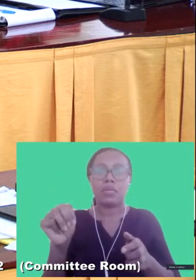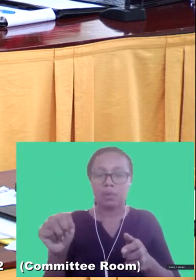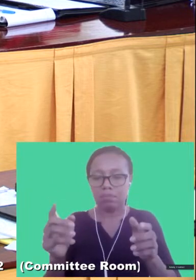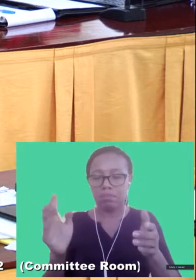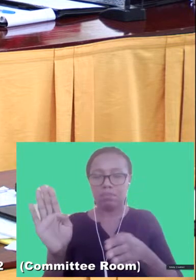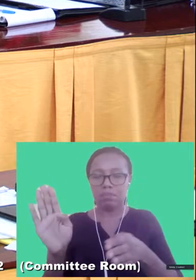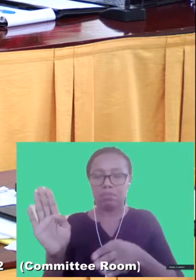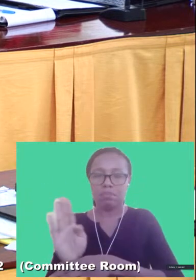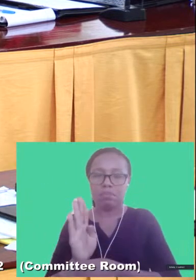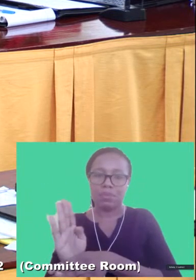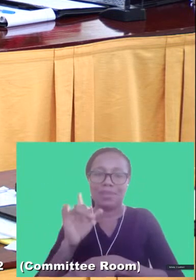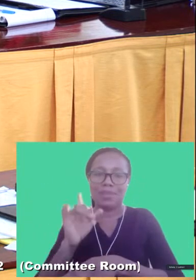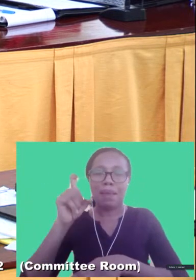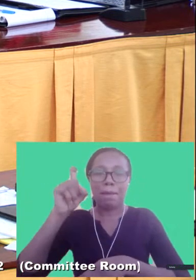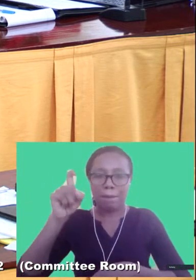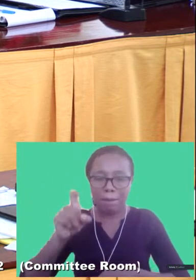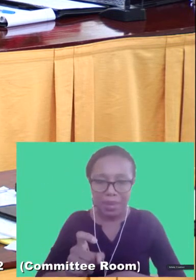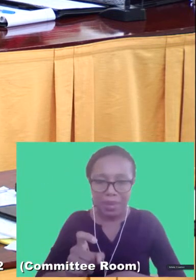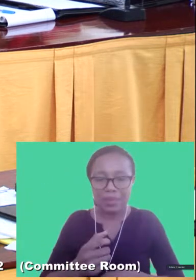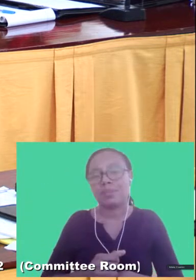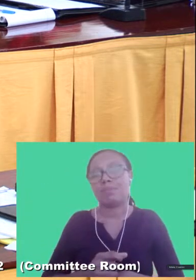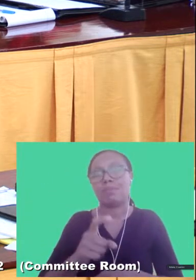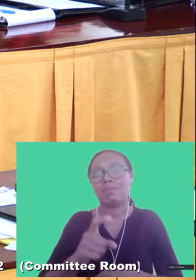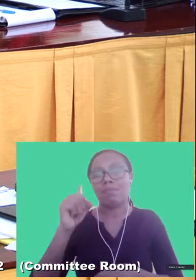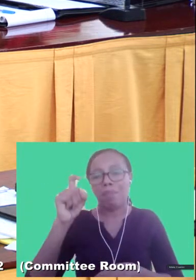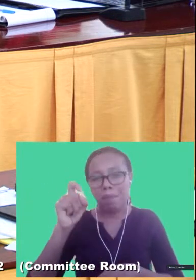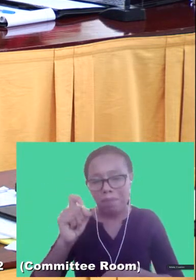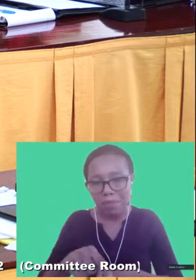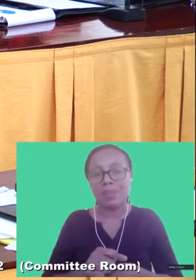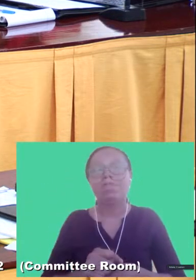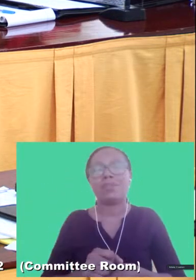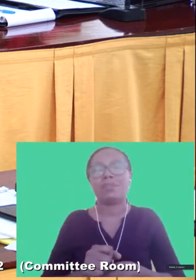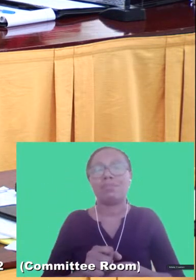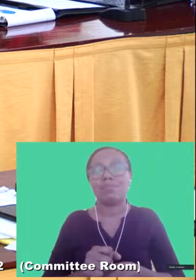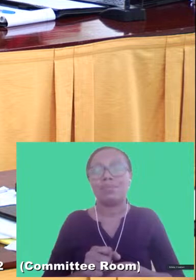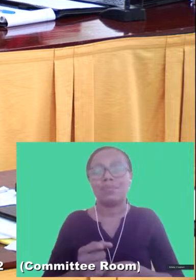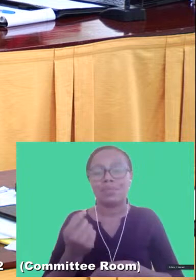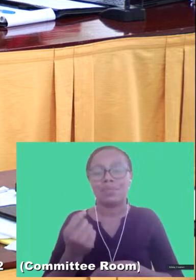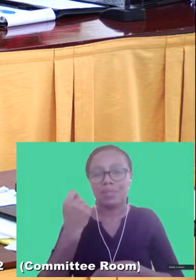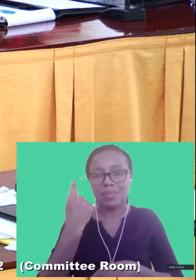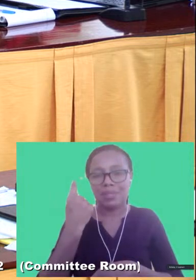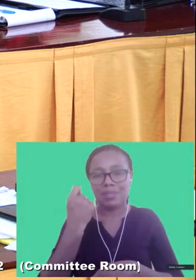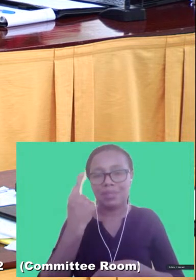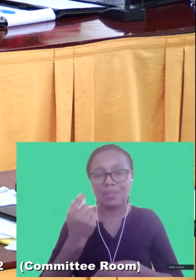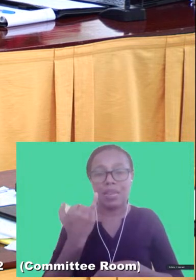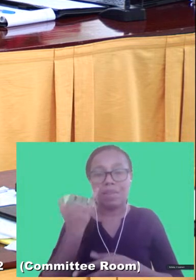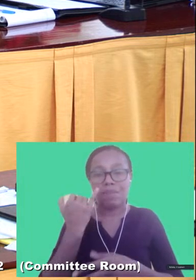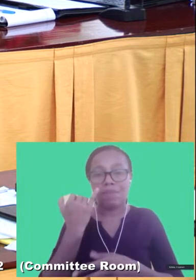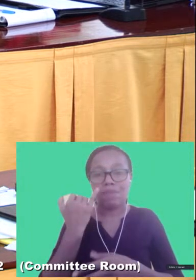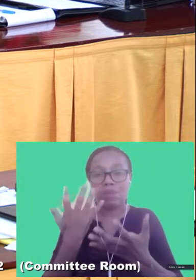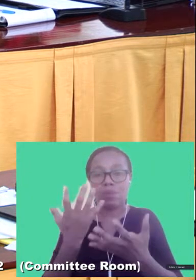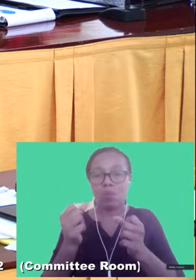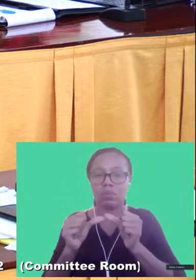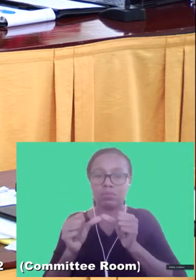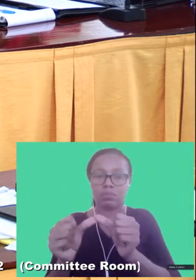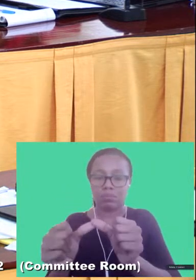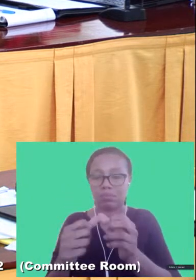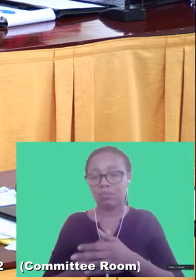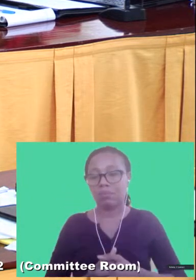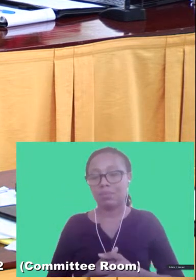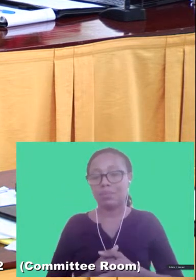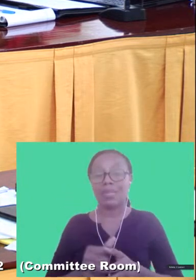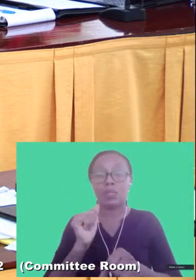compromise on the issue of dignity in the workplace. I heard the honourable member for Christchurch South caution me that perhaps at my